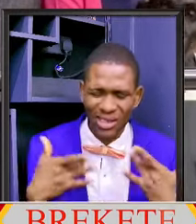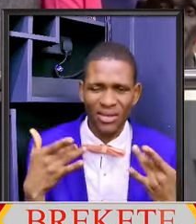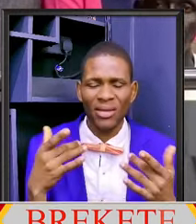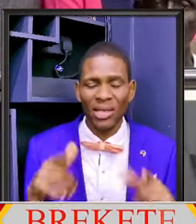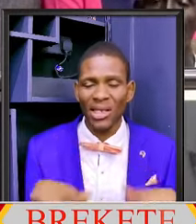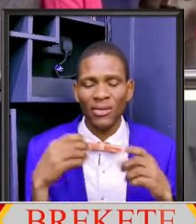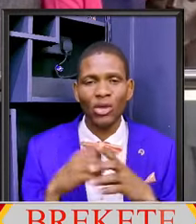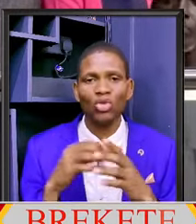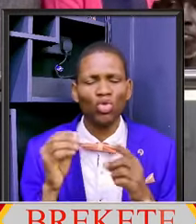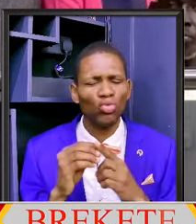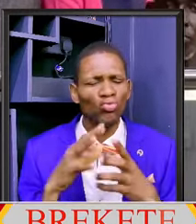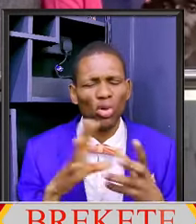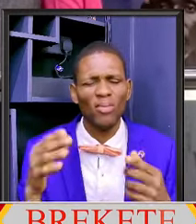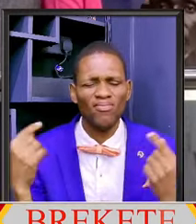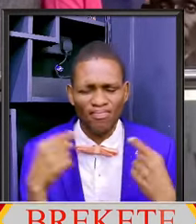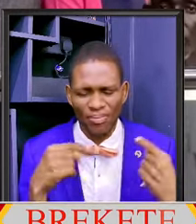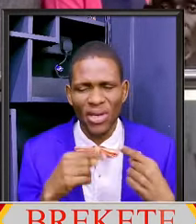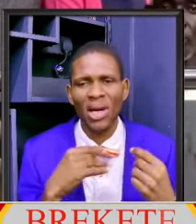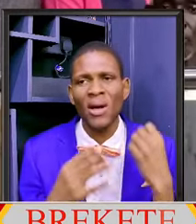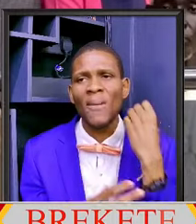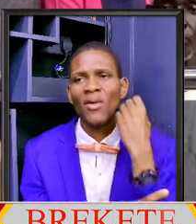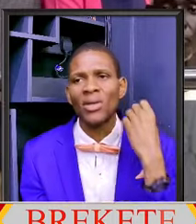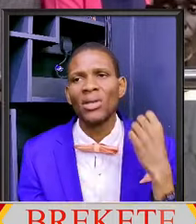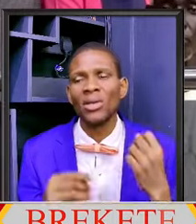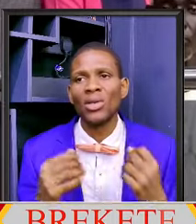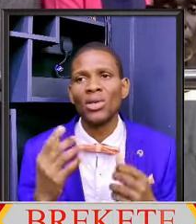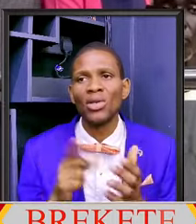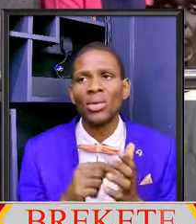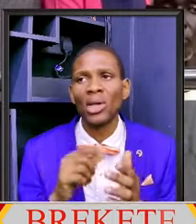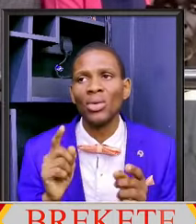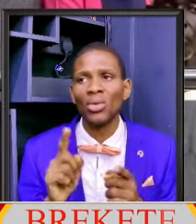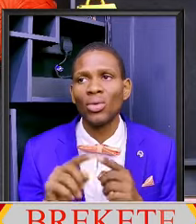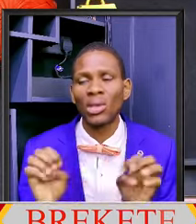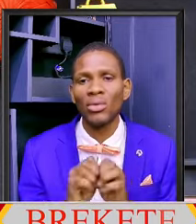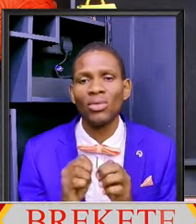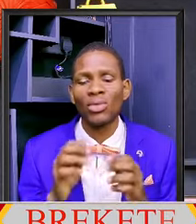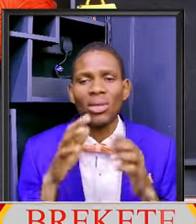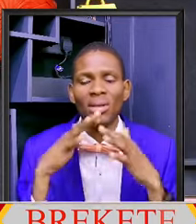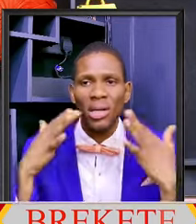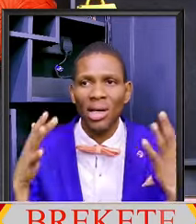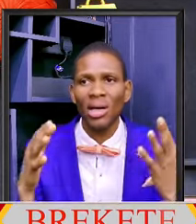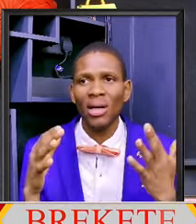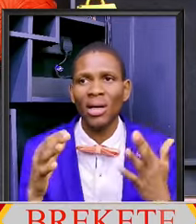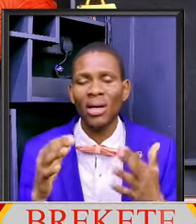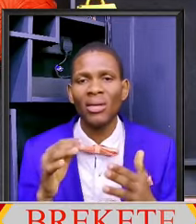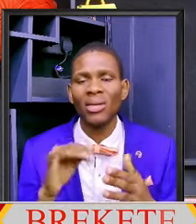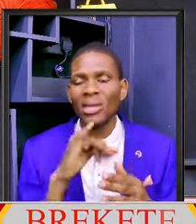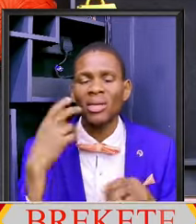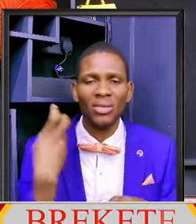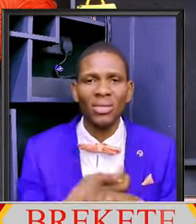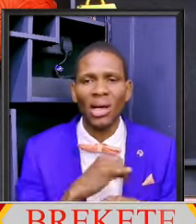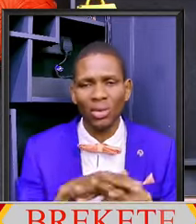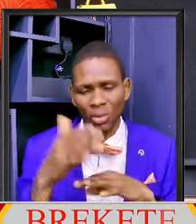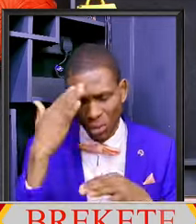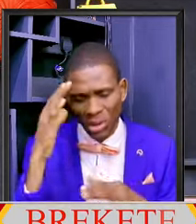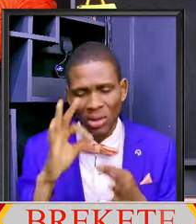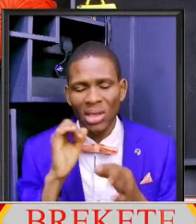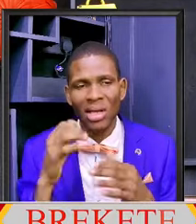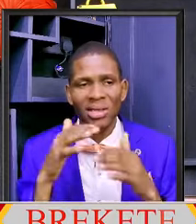pain and poverty. So sometimes to even laugh is difficult. Mm. I'm not sure this girl has laughed in a long time.